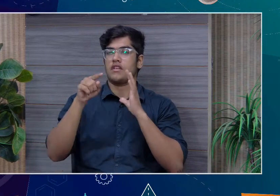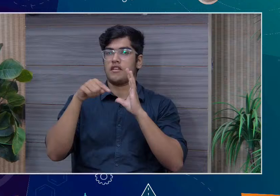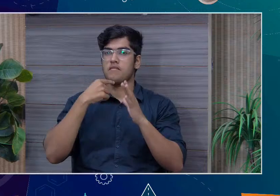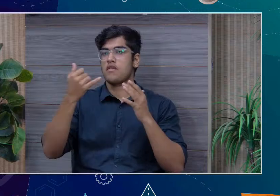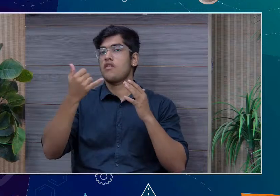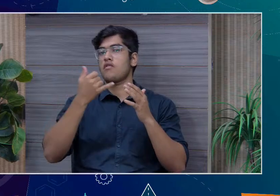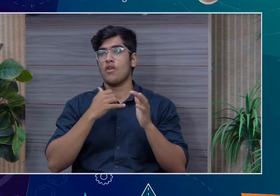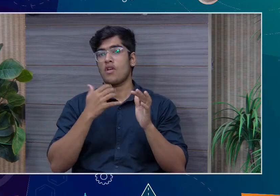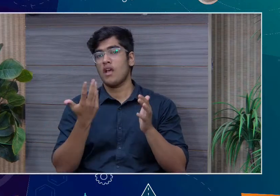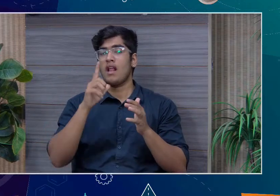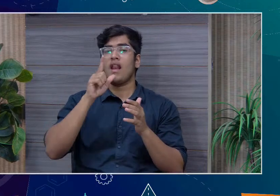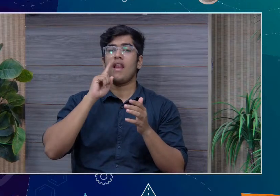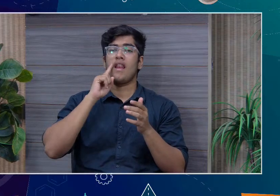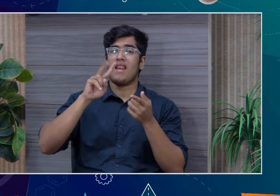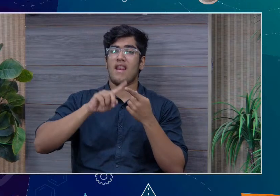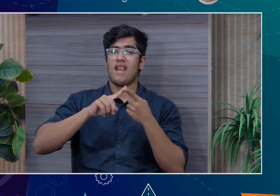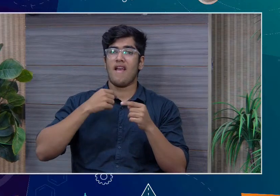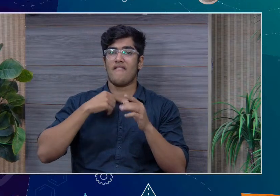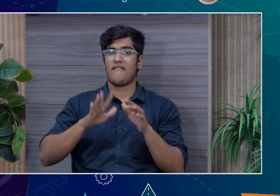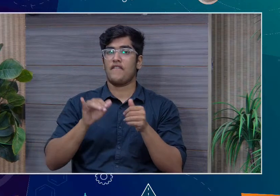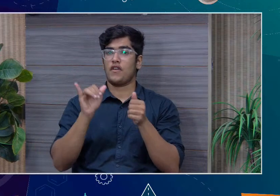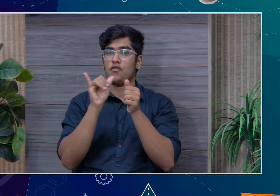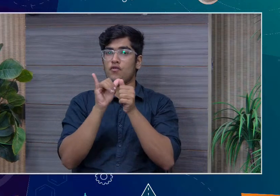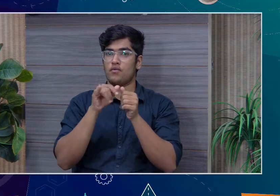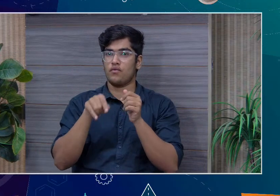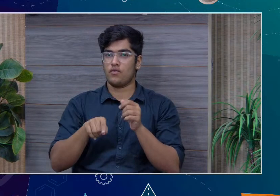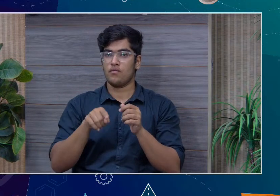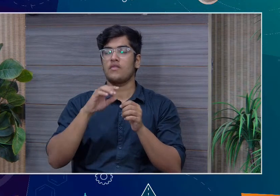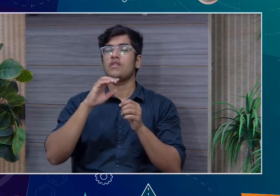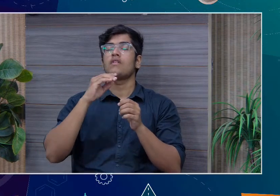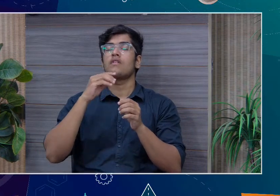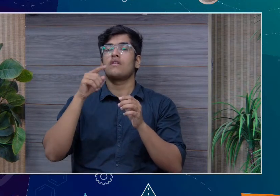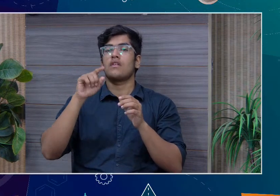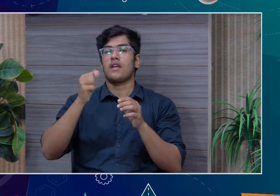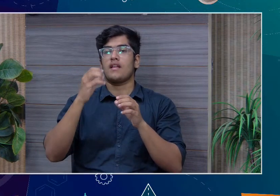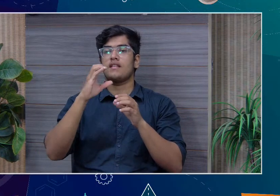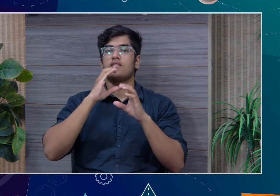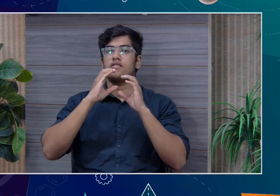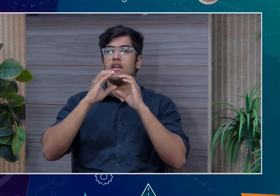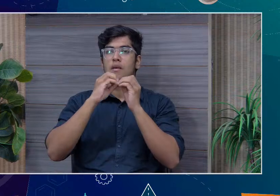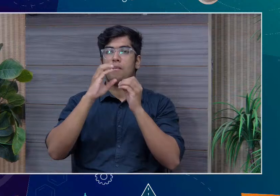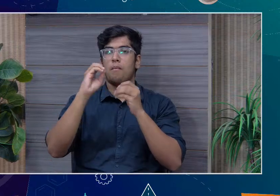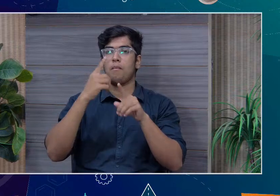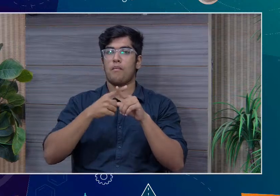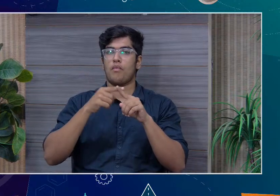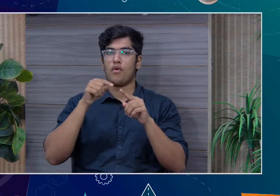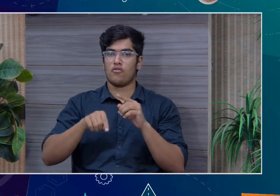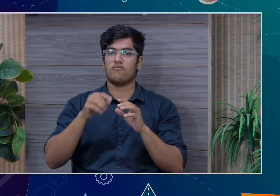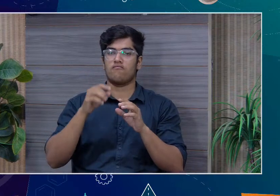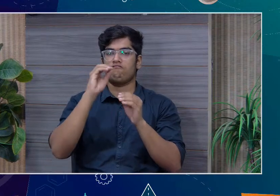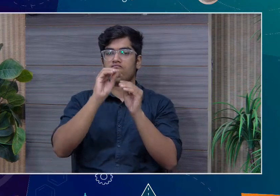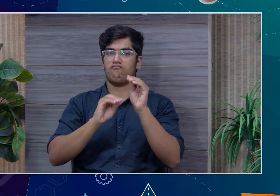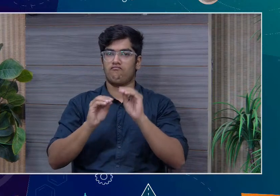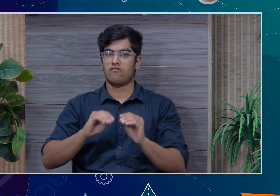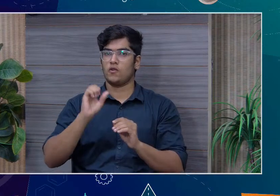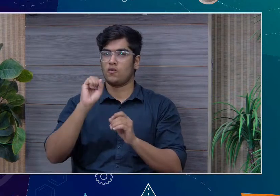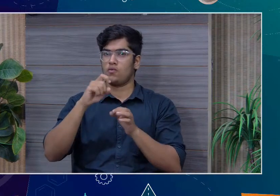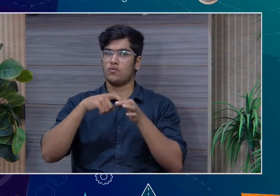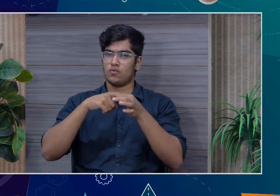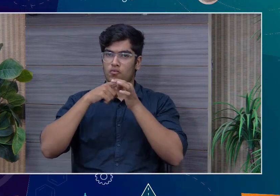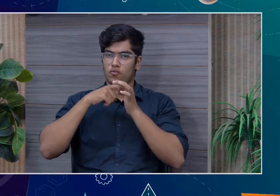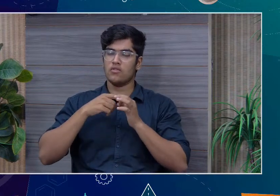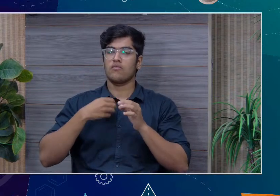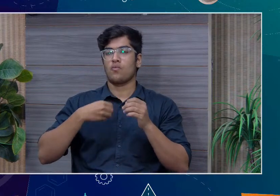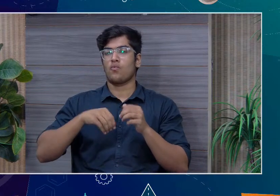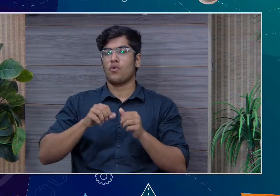number 7 and also on our YouTube channel, which is NCERT Official. In the live chat box, you can write down your questions,